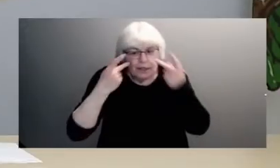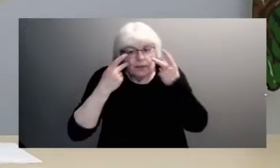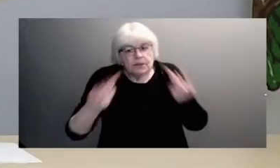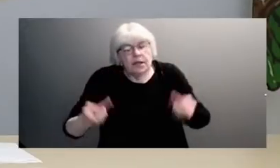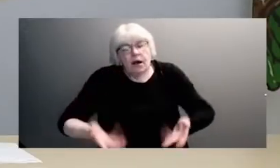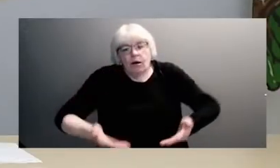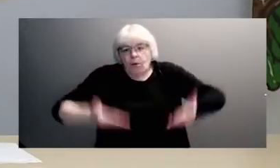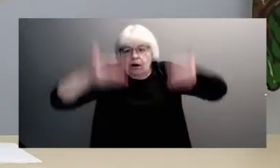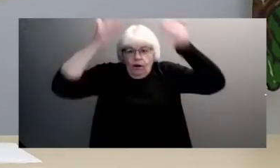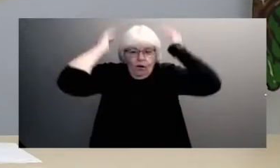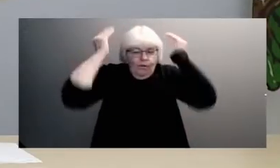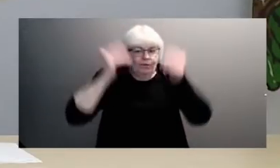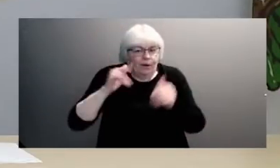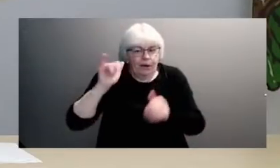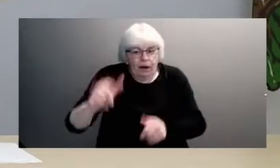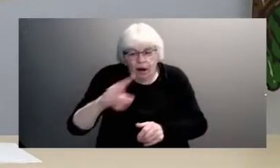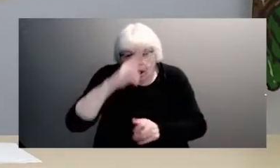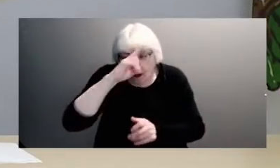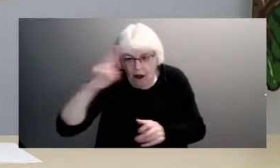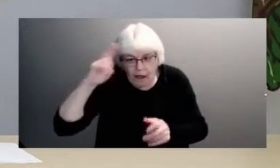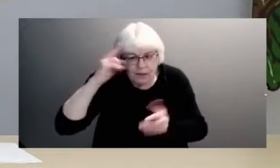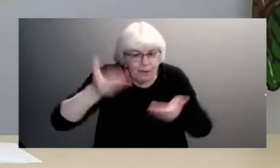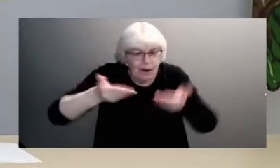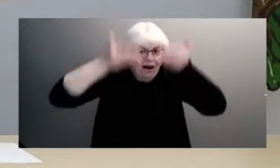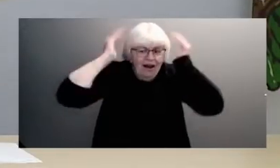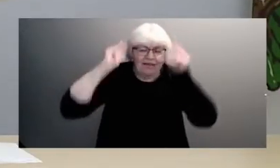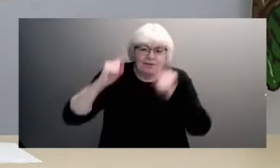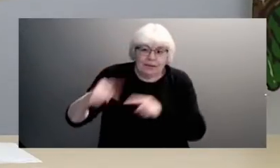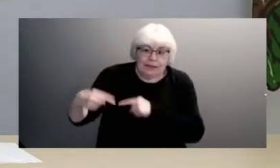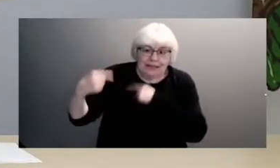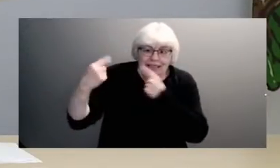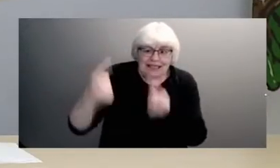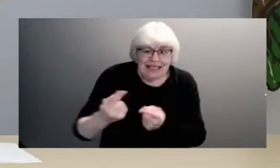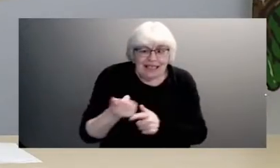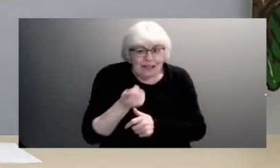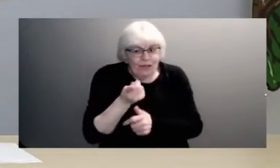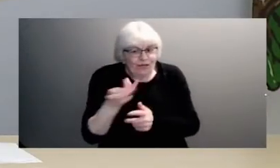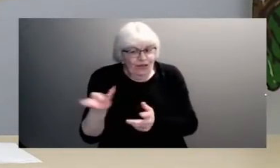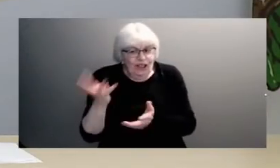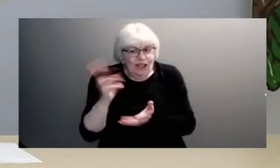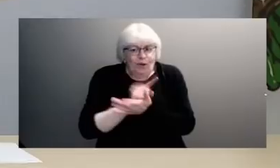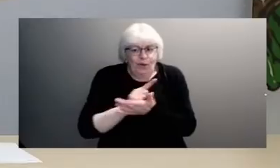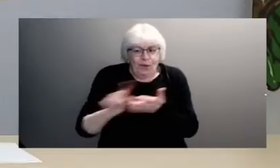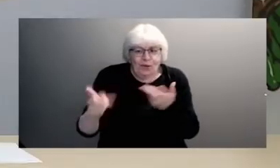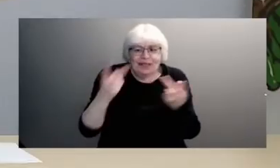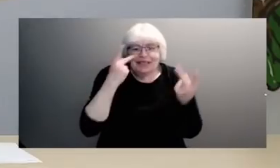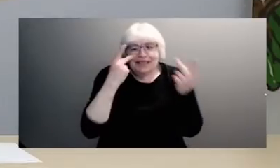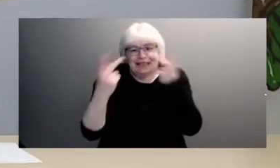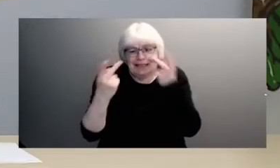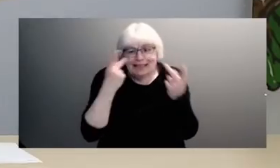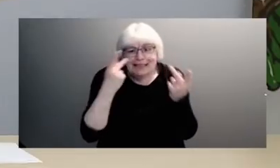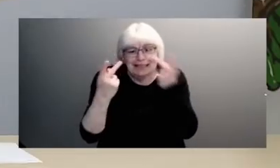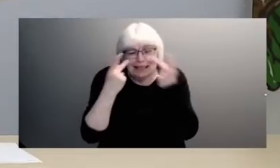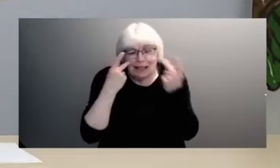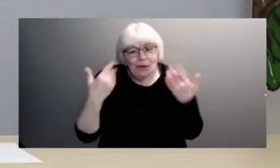of COVID-19 transmission related to travel within the Atlantic region, elsewhere in Canada, and